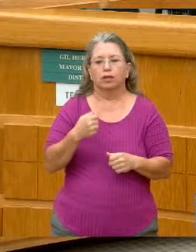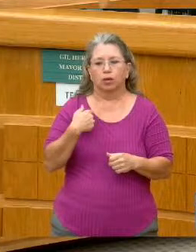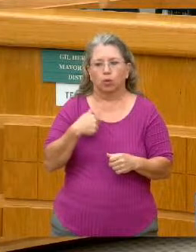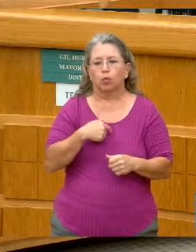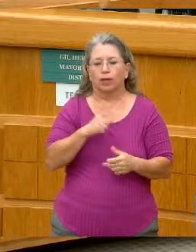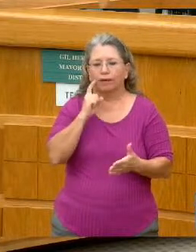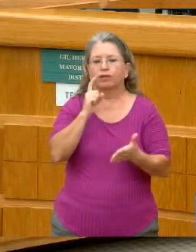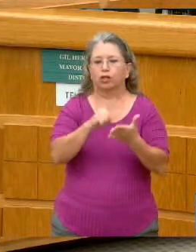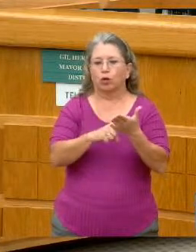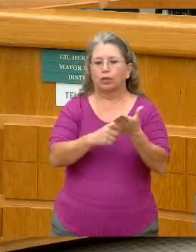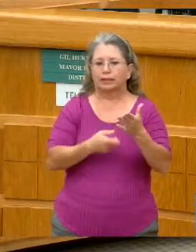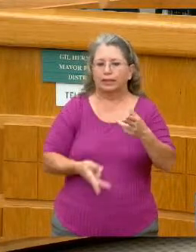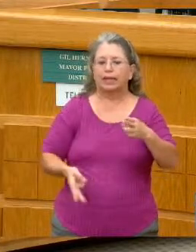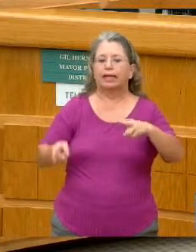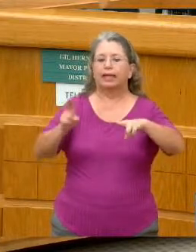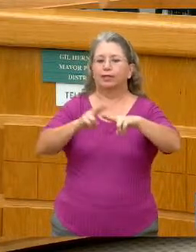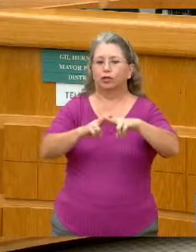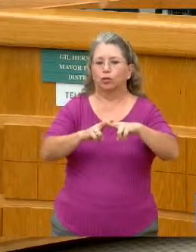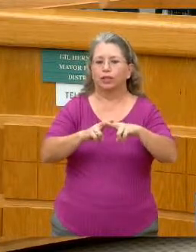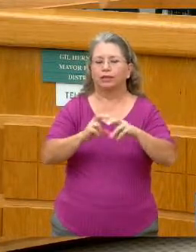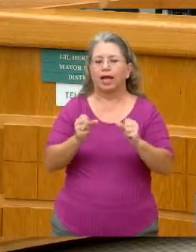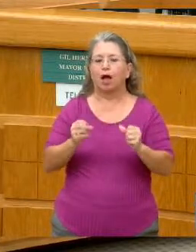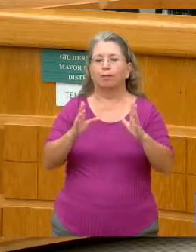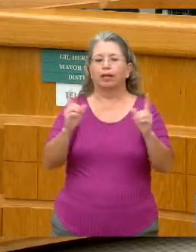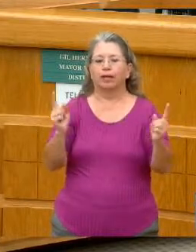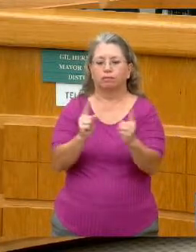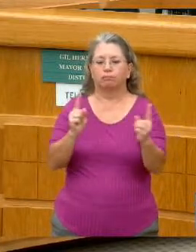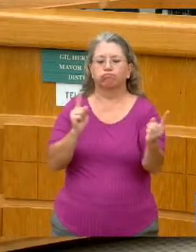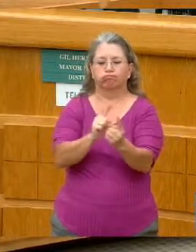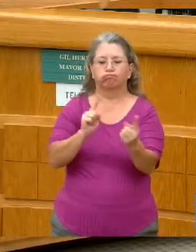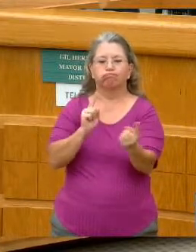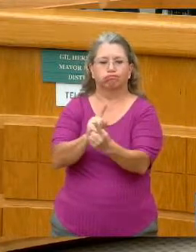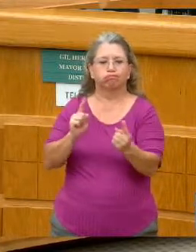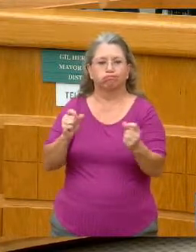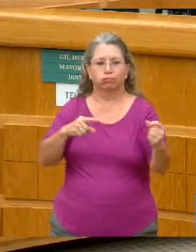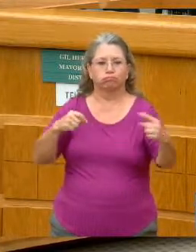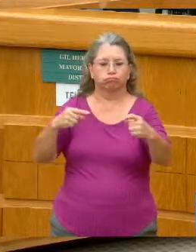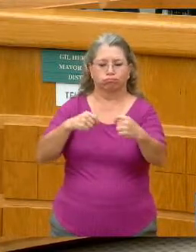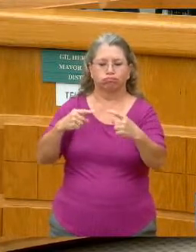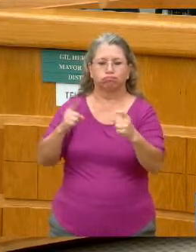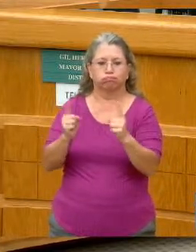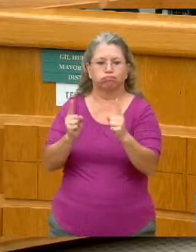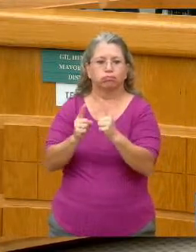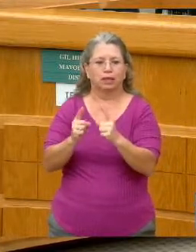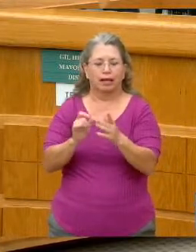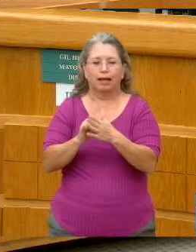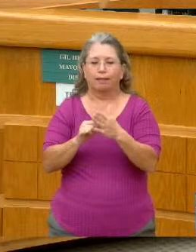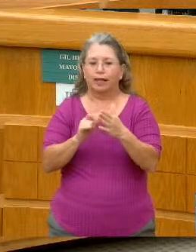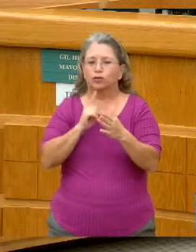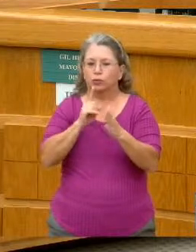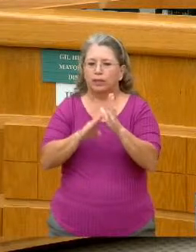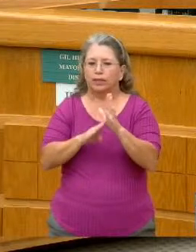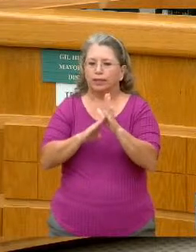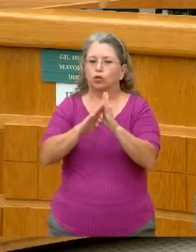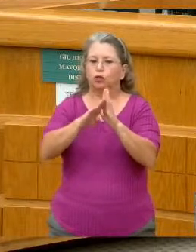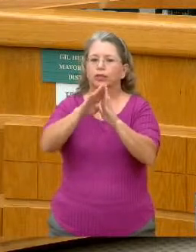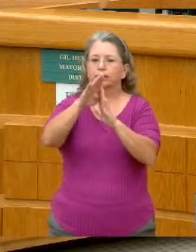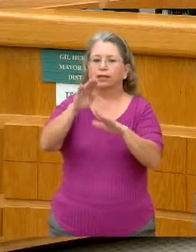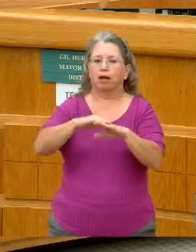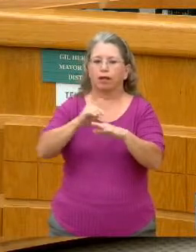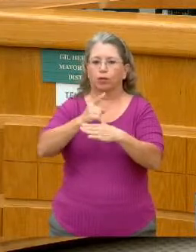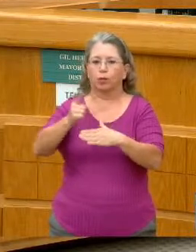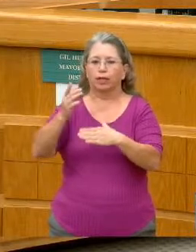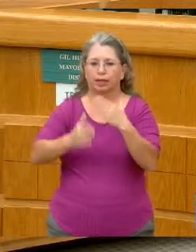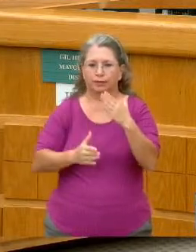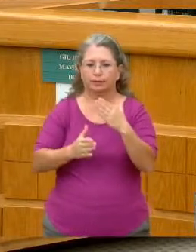encounters we're having in the Coastal Bend area on average. And that's really increasing on the weekends. And this should be a reason for